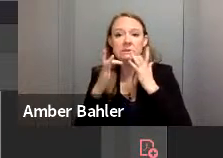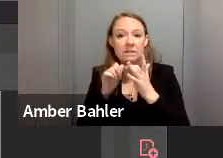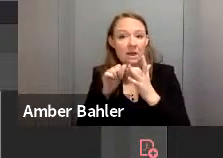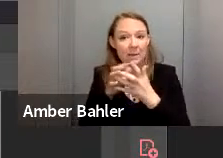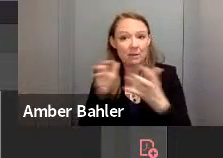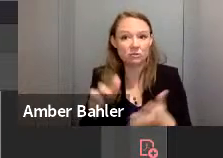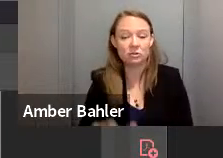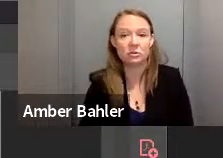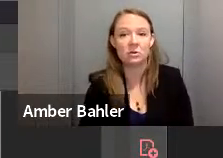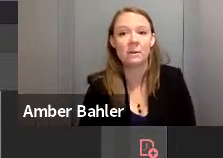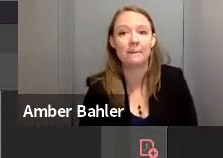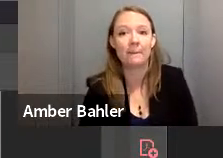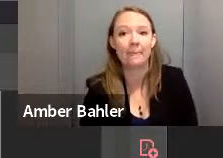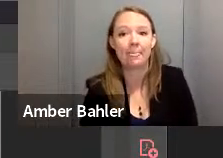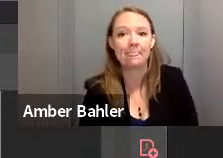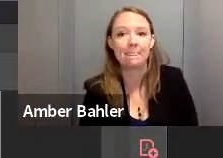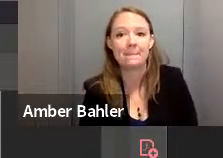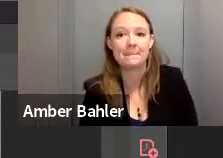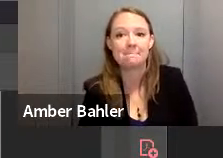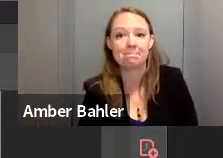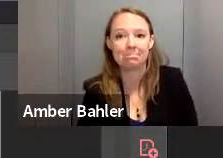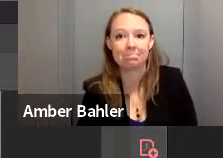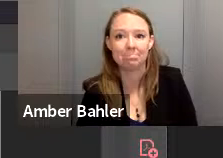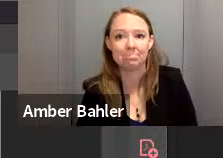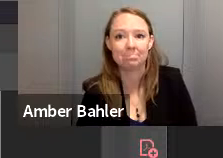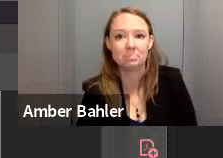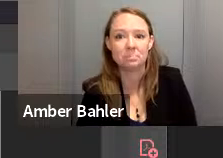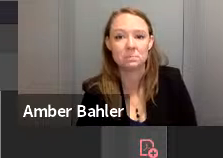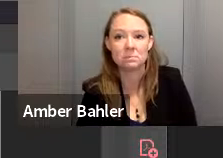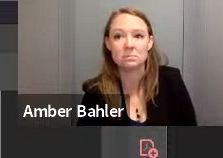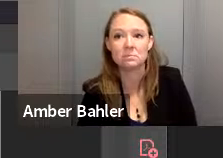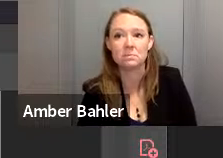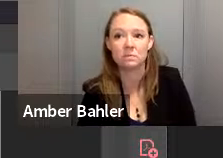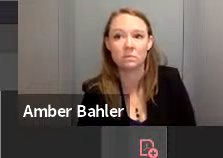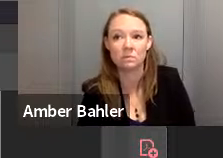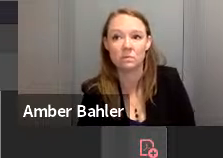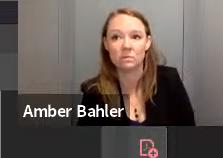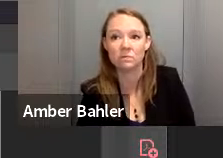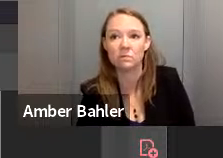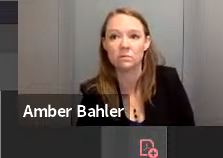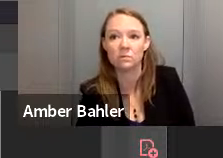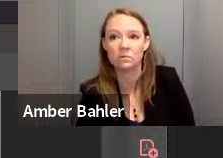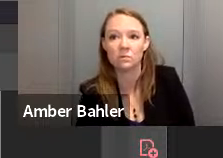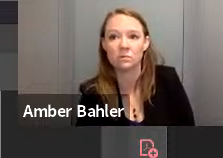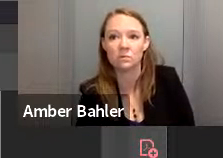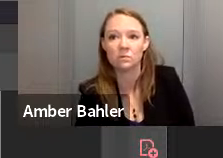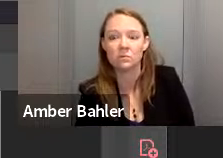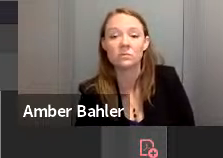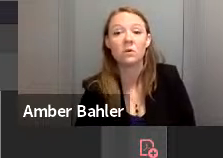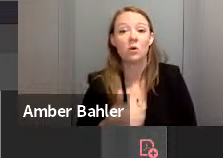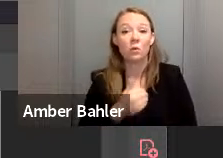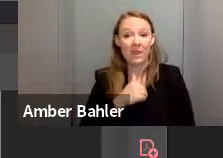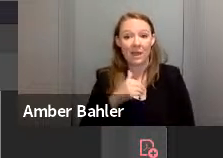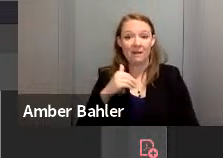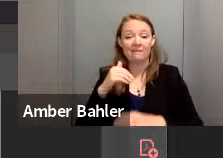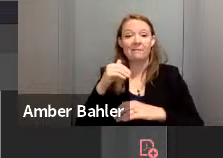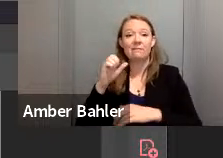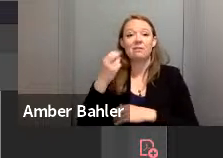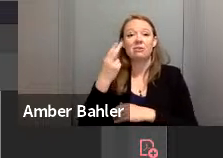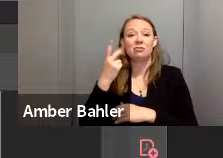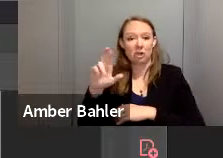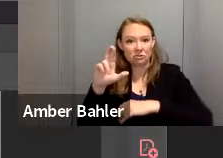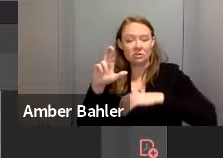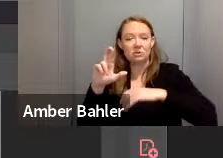We are providing a shelter and a bench, and the station is conforming to all of Port Authority's recently